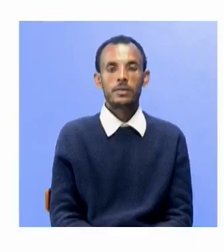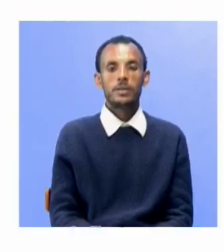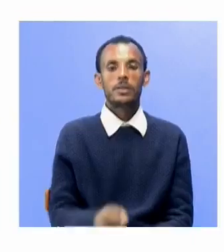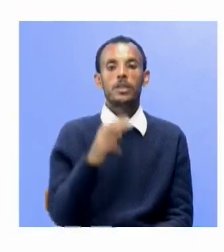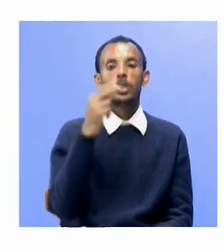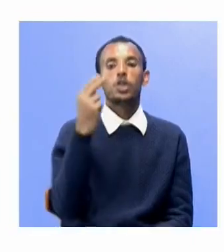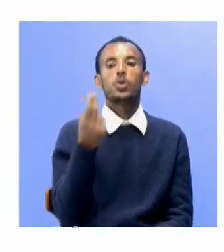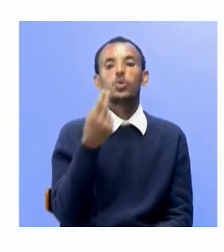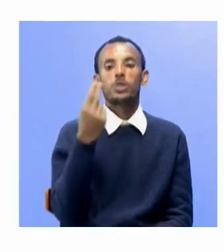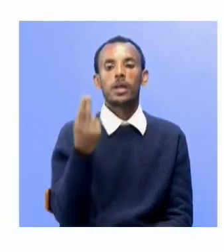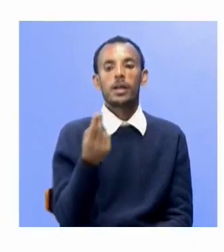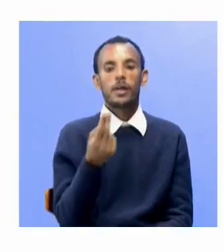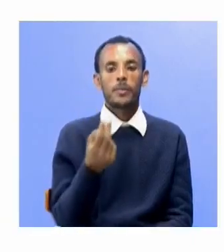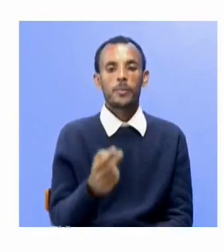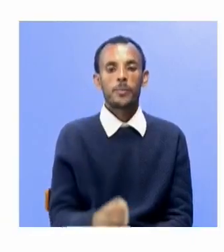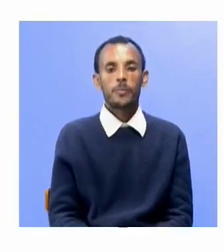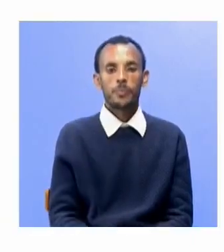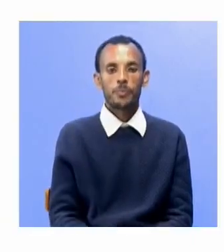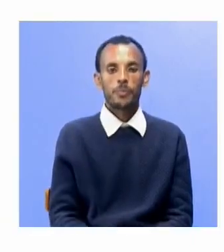using